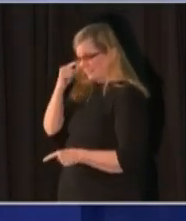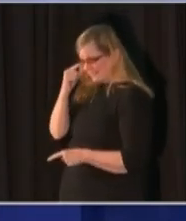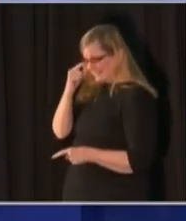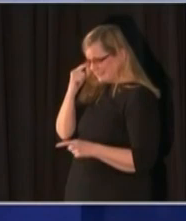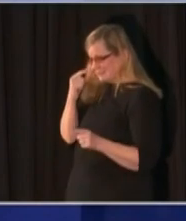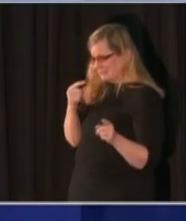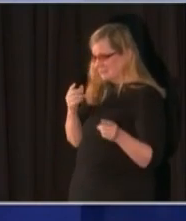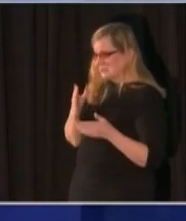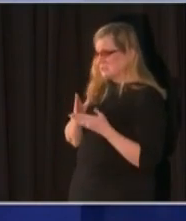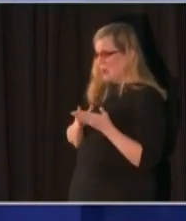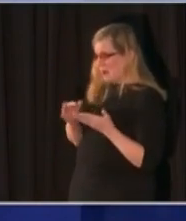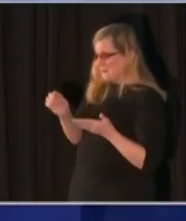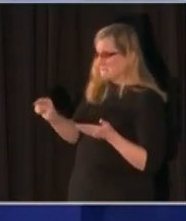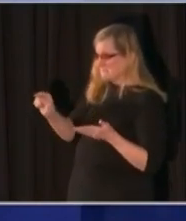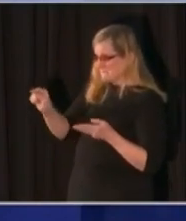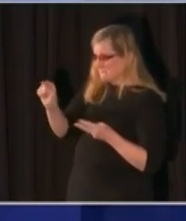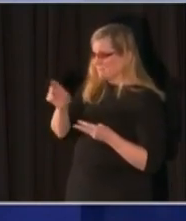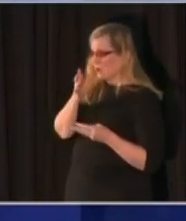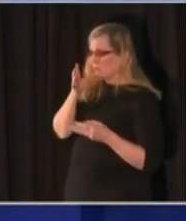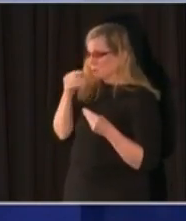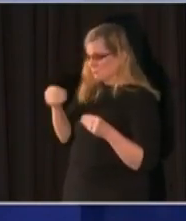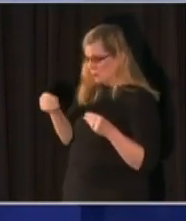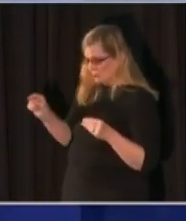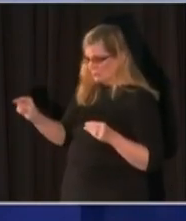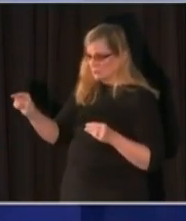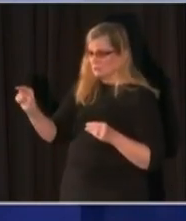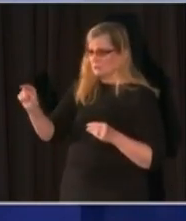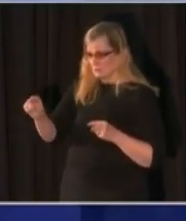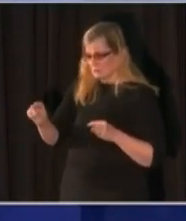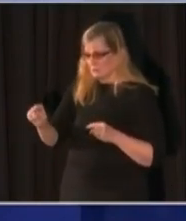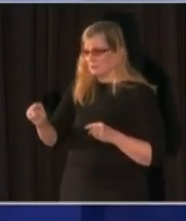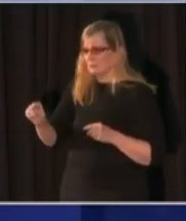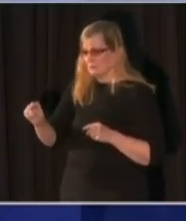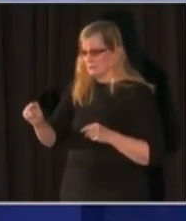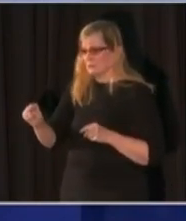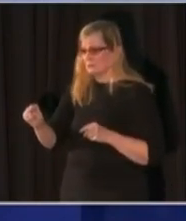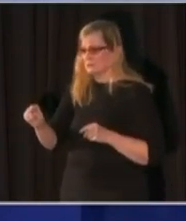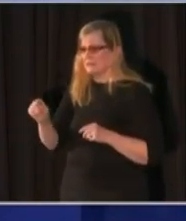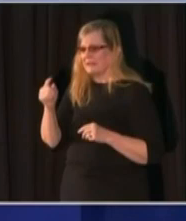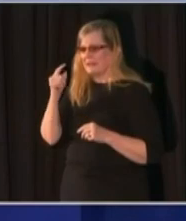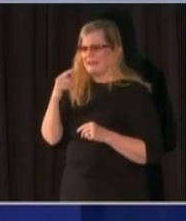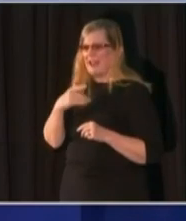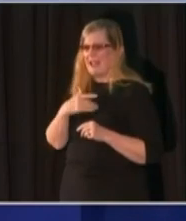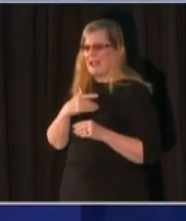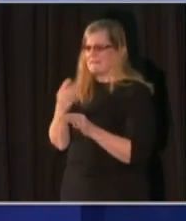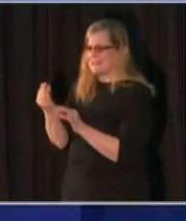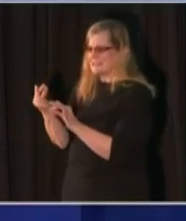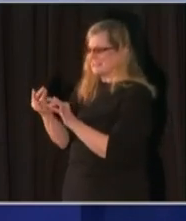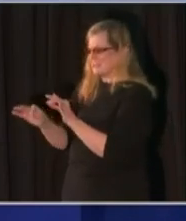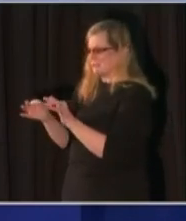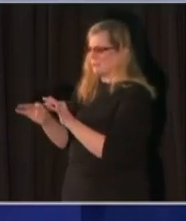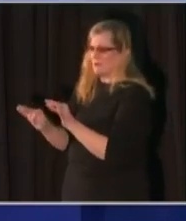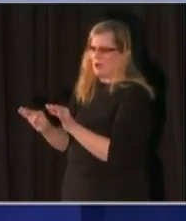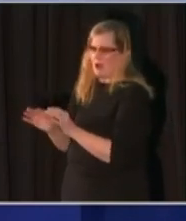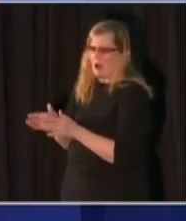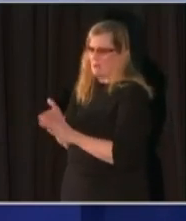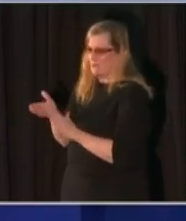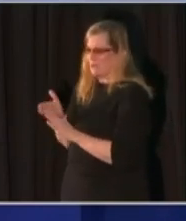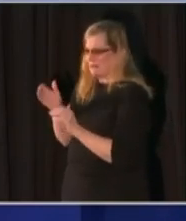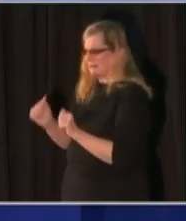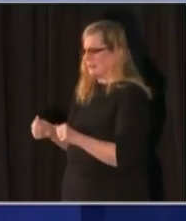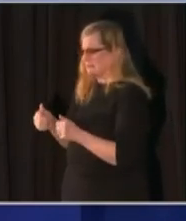farmers markets who have whose operations aren't very complex will be able to turn this around quickly. We also